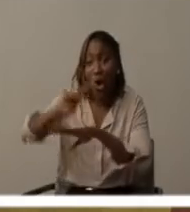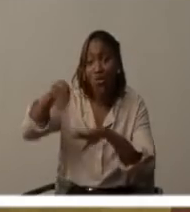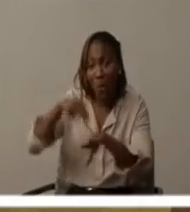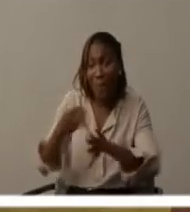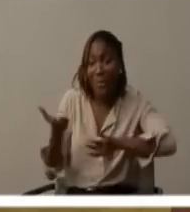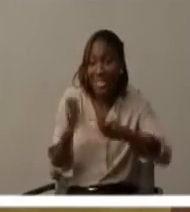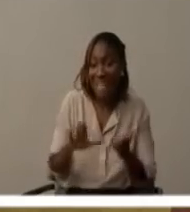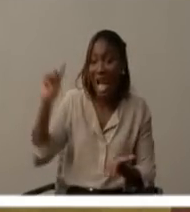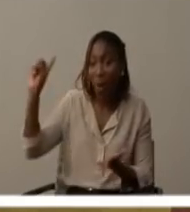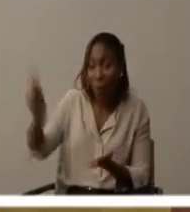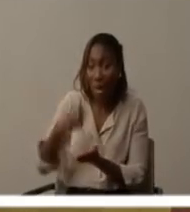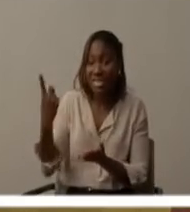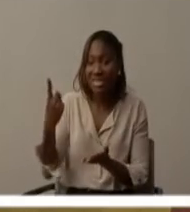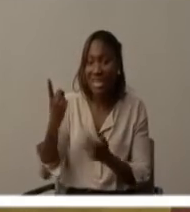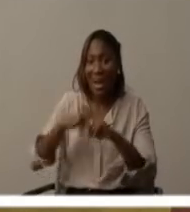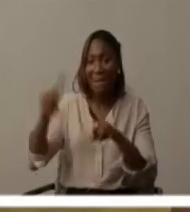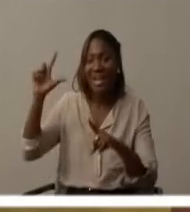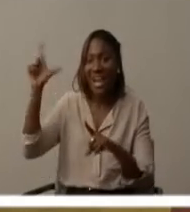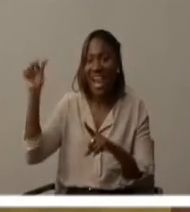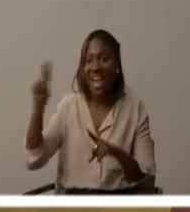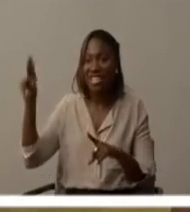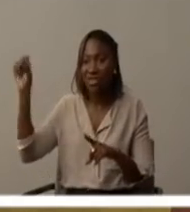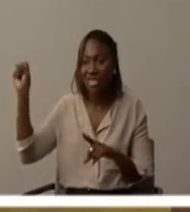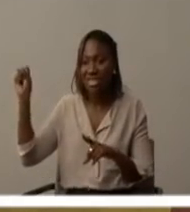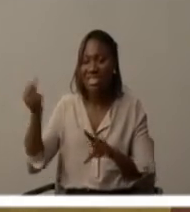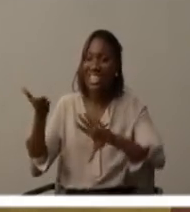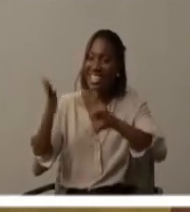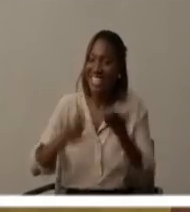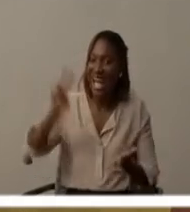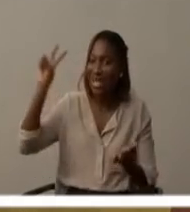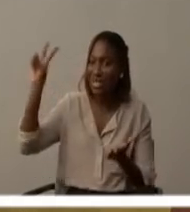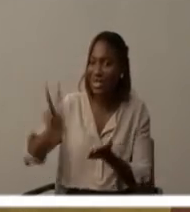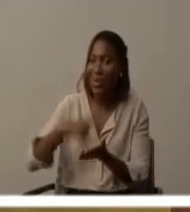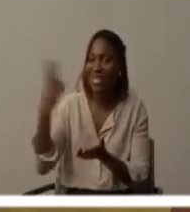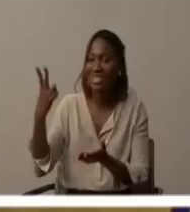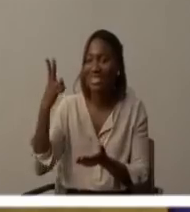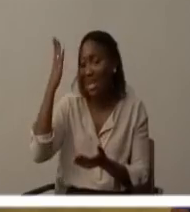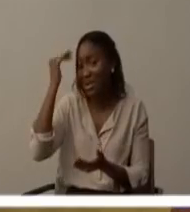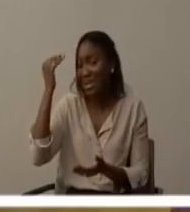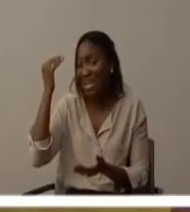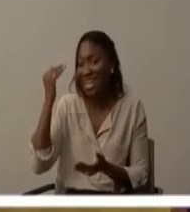twice? But he dies twice so that the glory of God may be revealed.